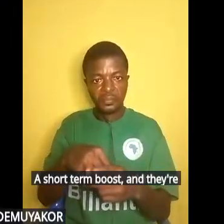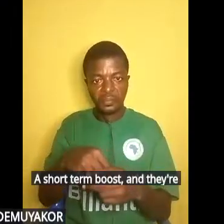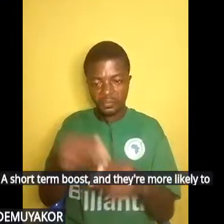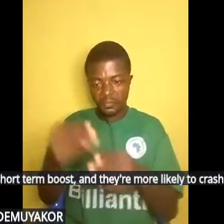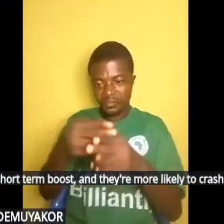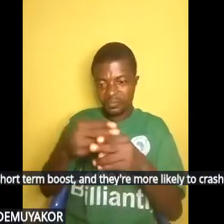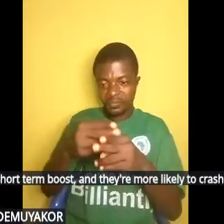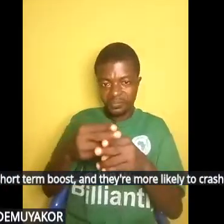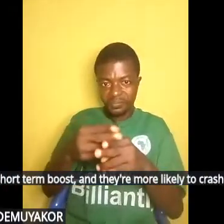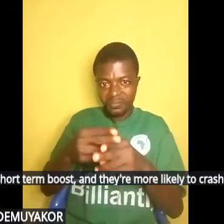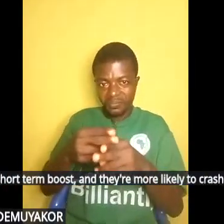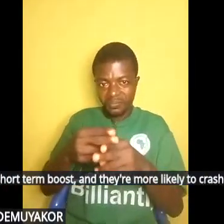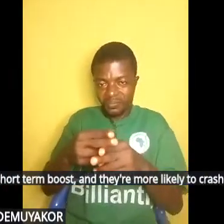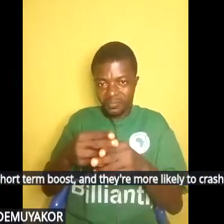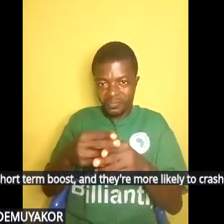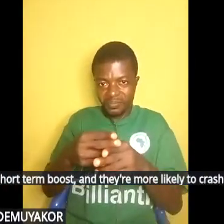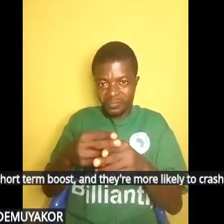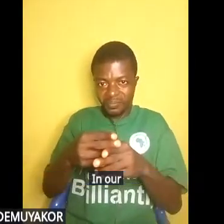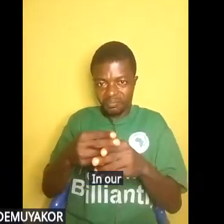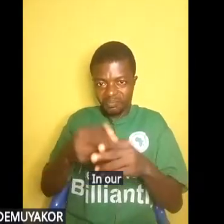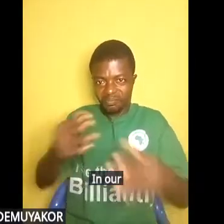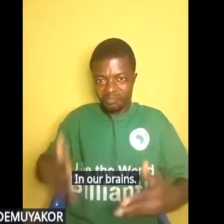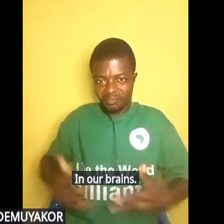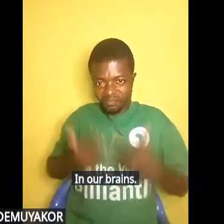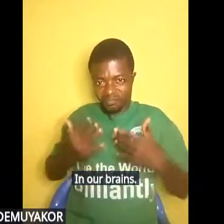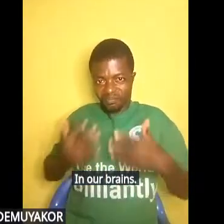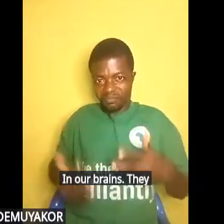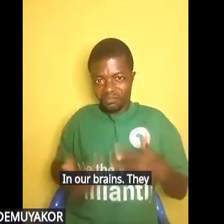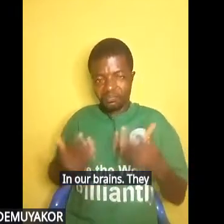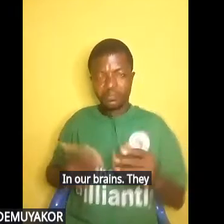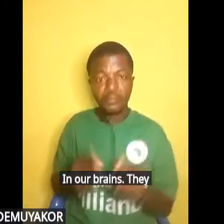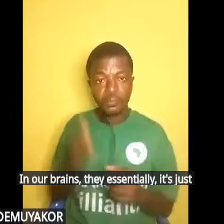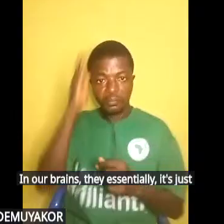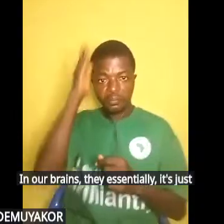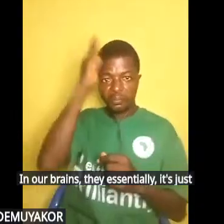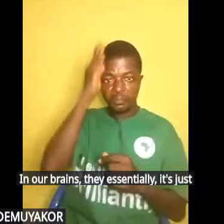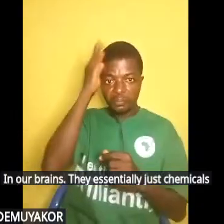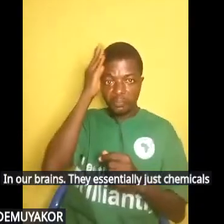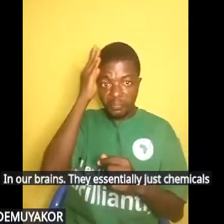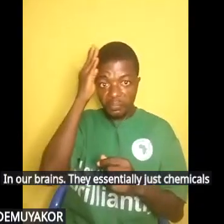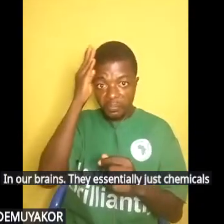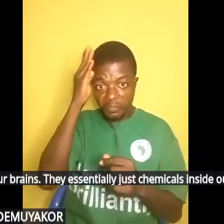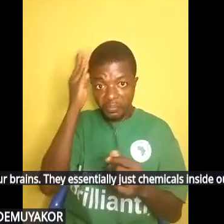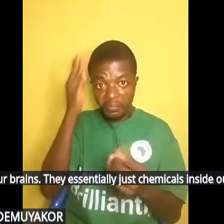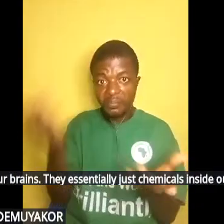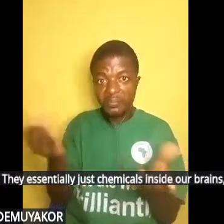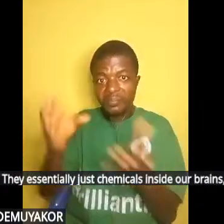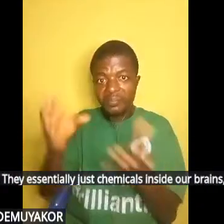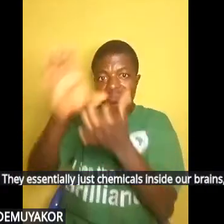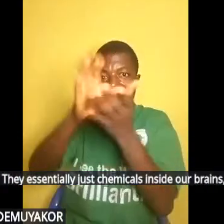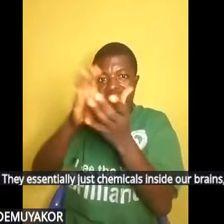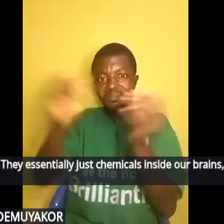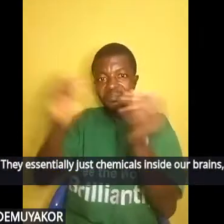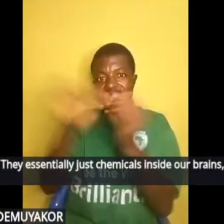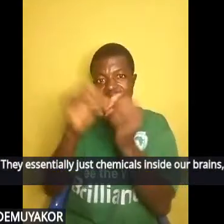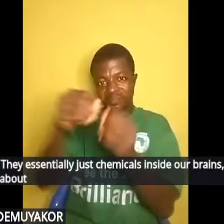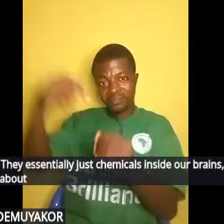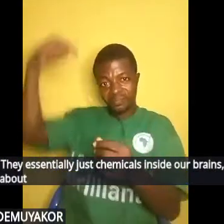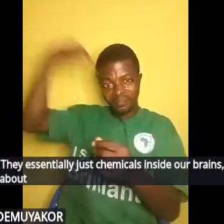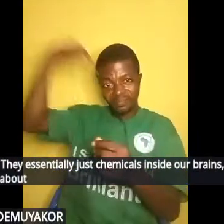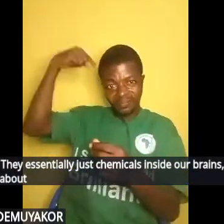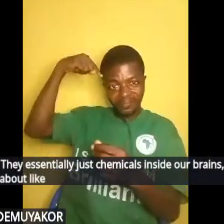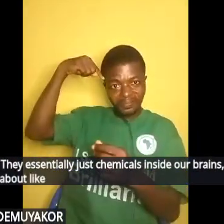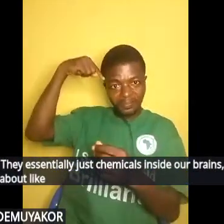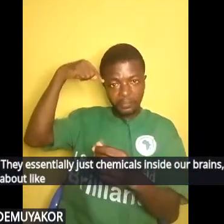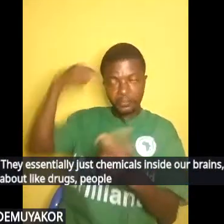crash. In our brains, it's just chemicals inside our brains. When we talk about like